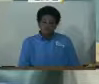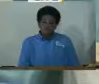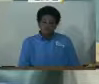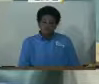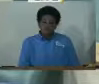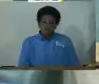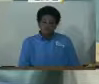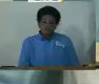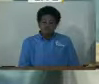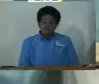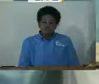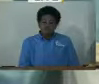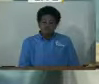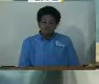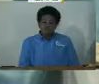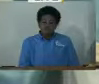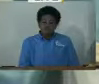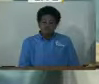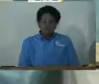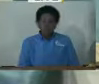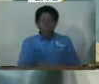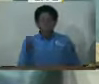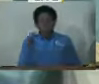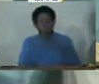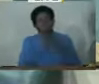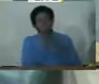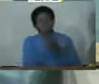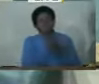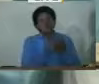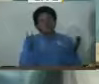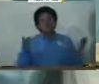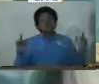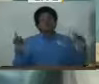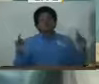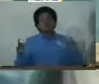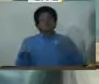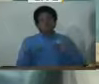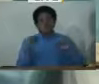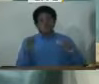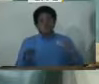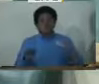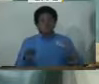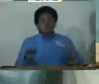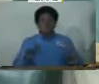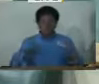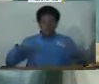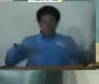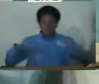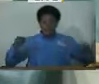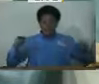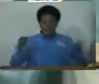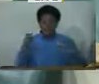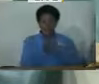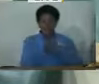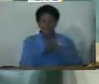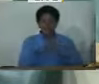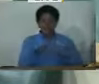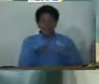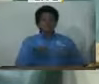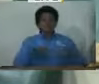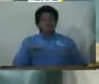can't get legal action, Madam Speaker, we have taken administrative action.